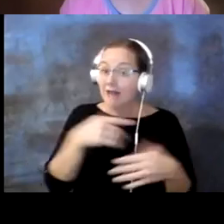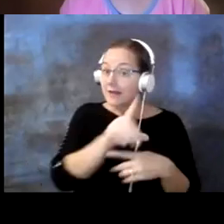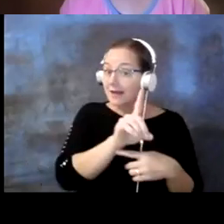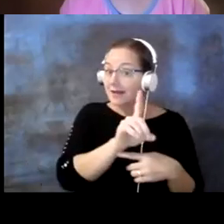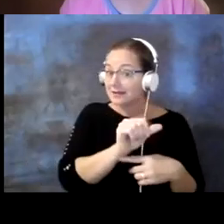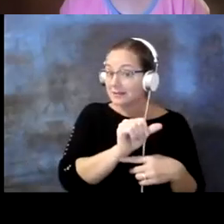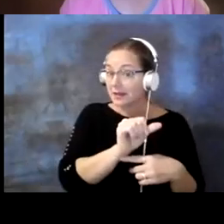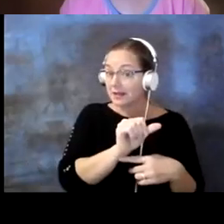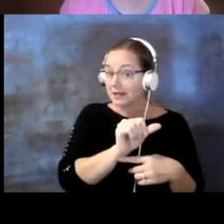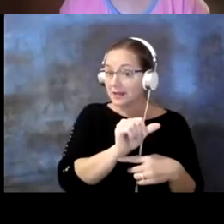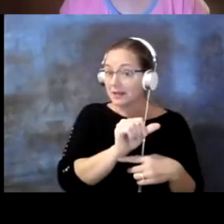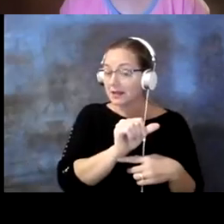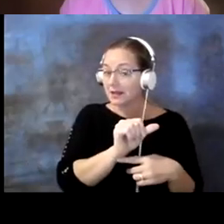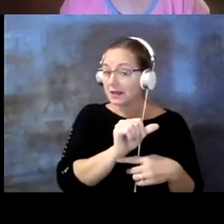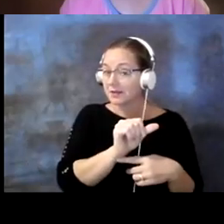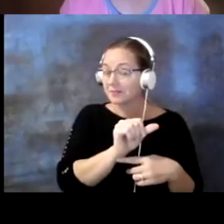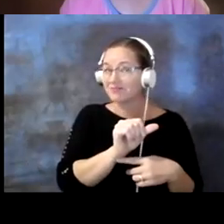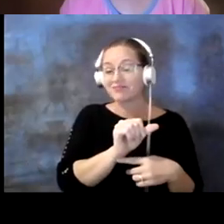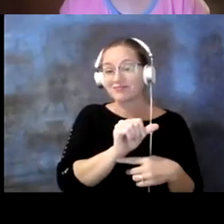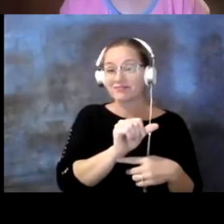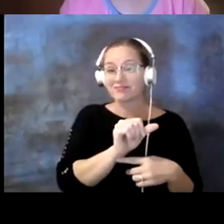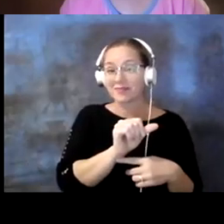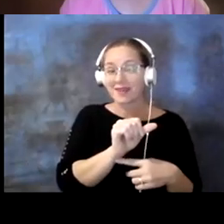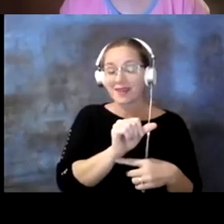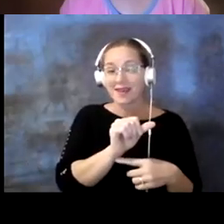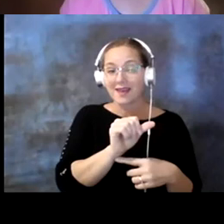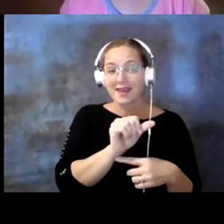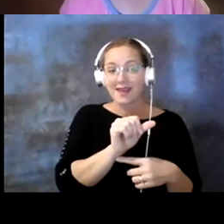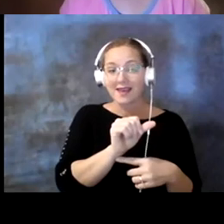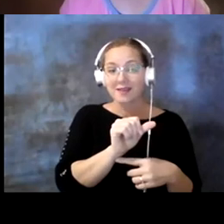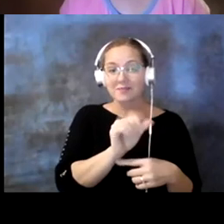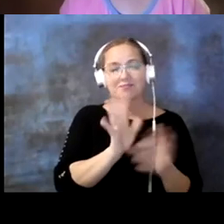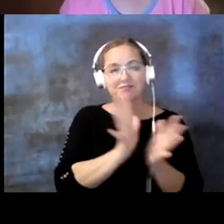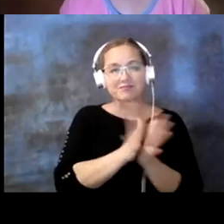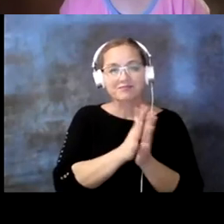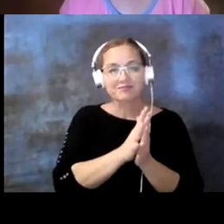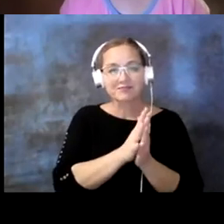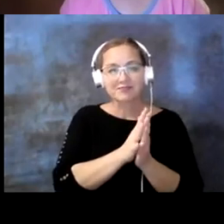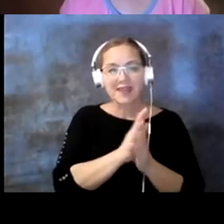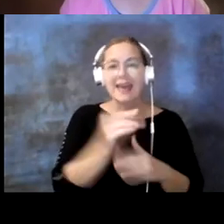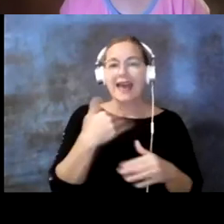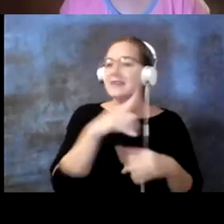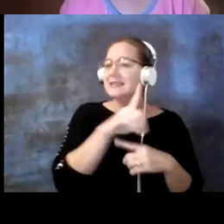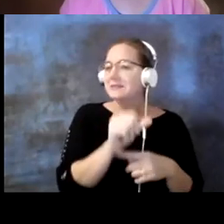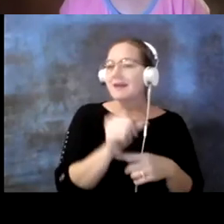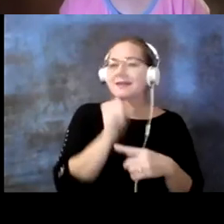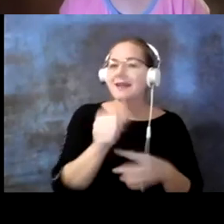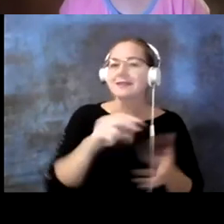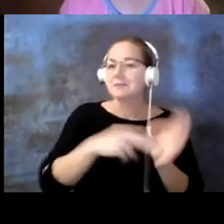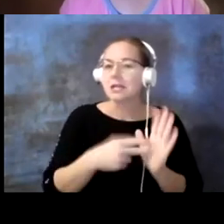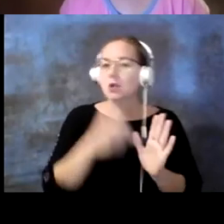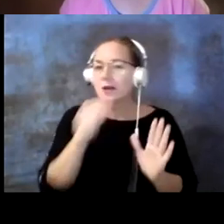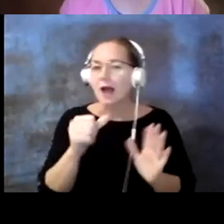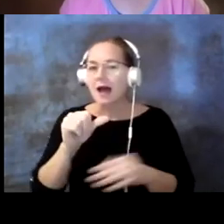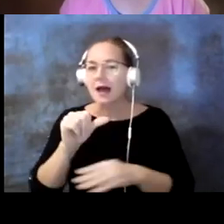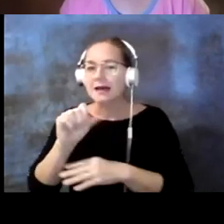does that means that that doesn't mean that you aren't a sexual person, and